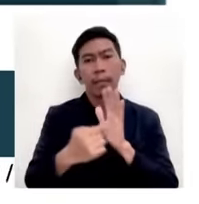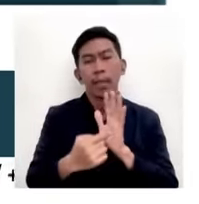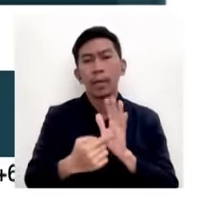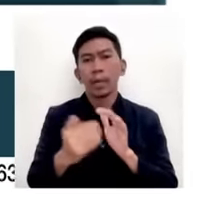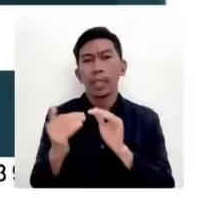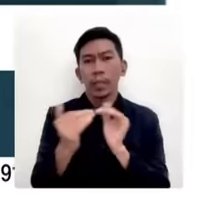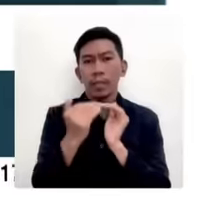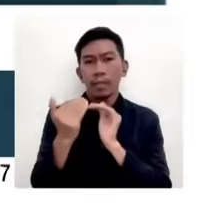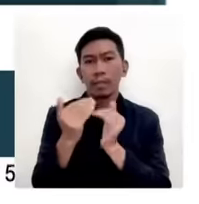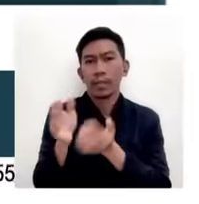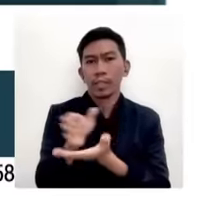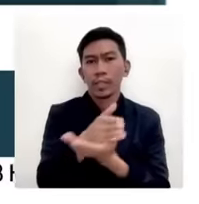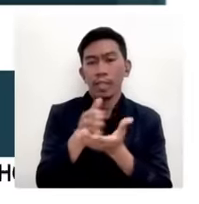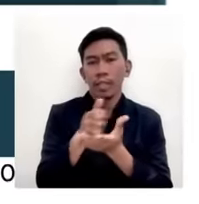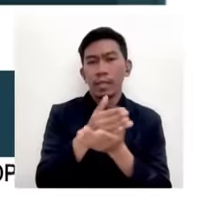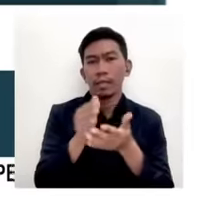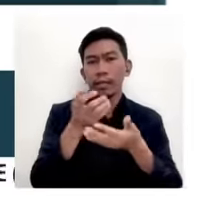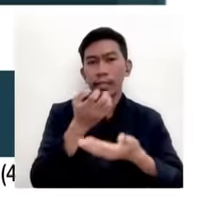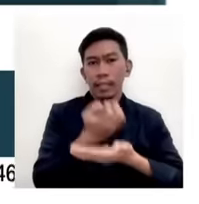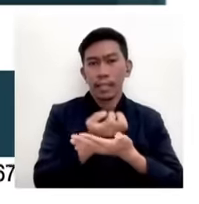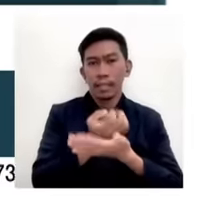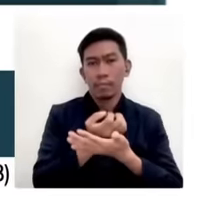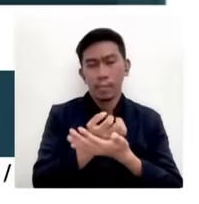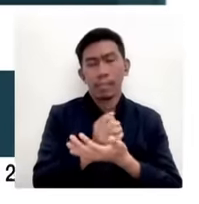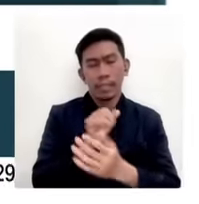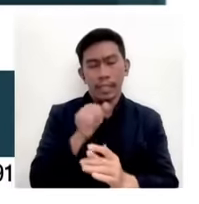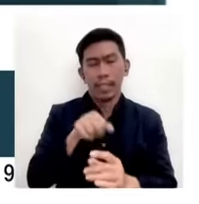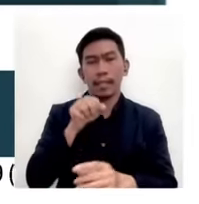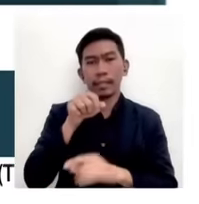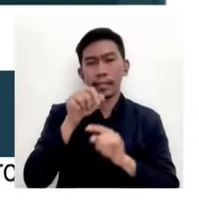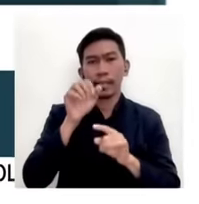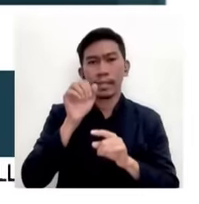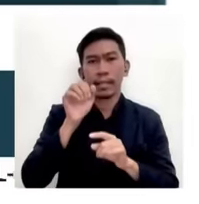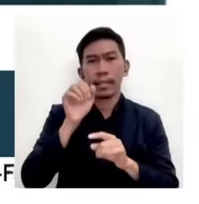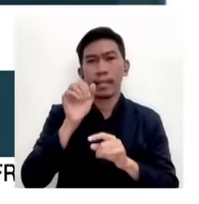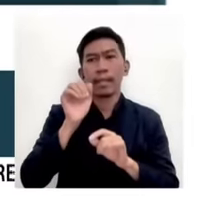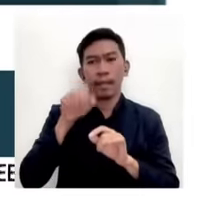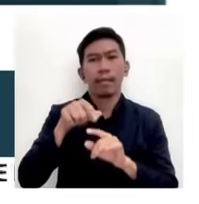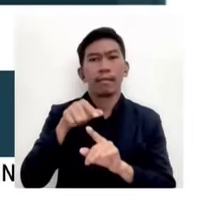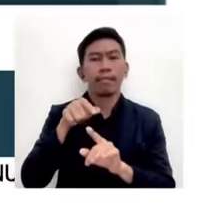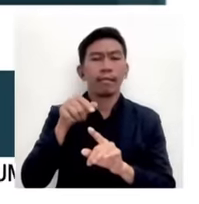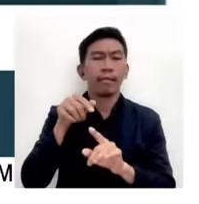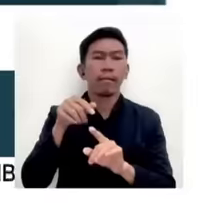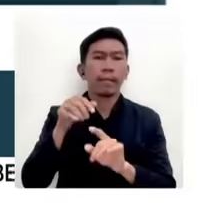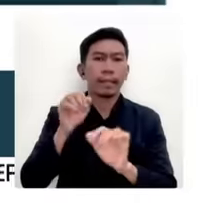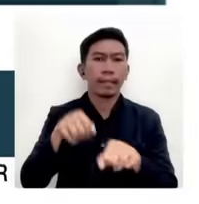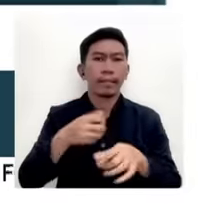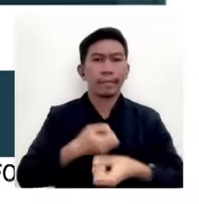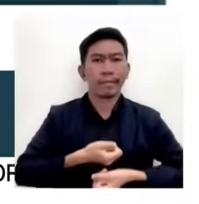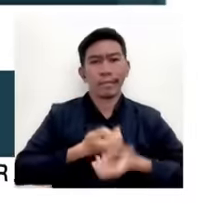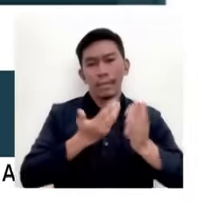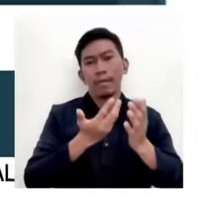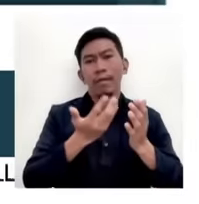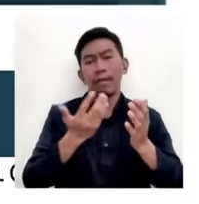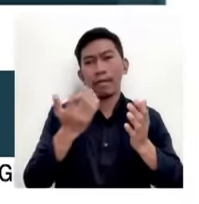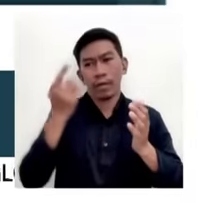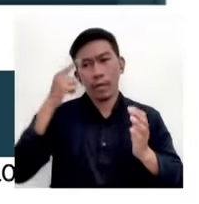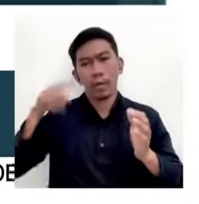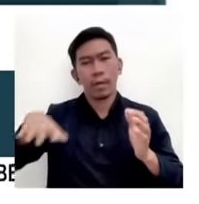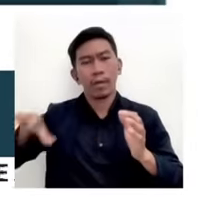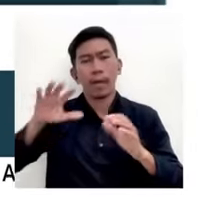in the economy, of course. That's one point that they can speak for the Mindanaoans, and of course on